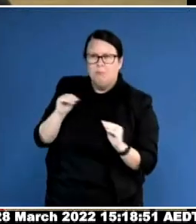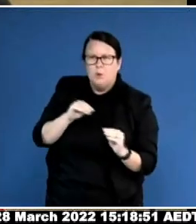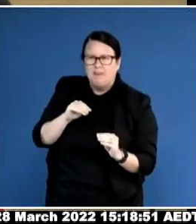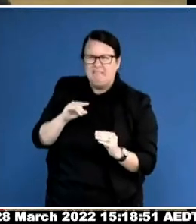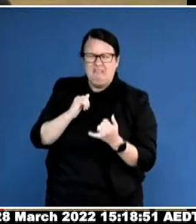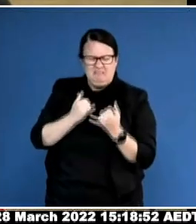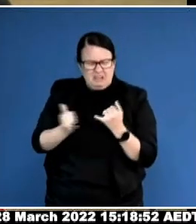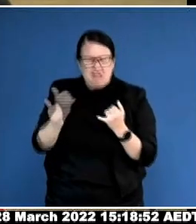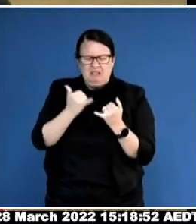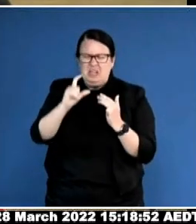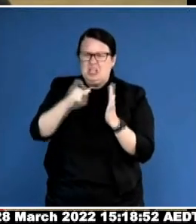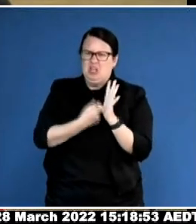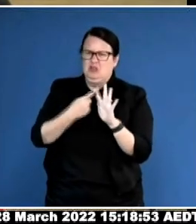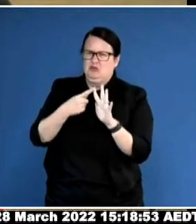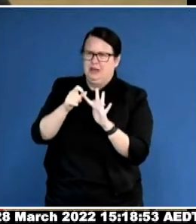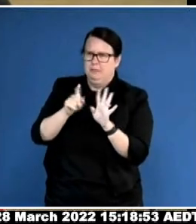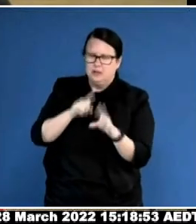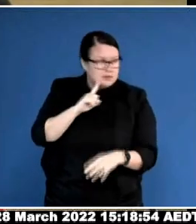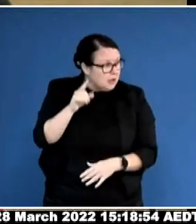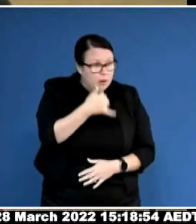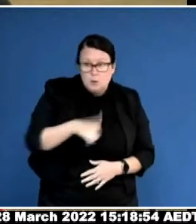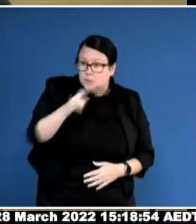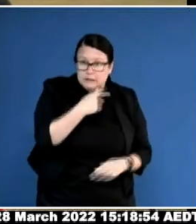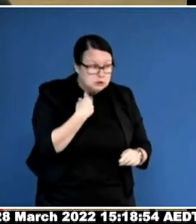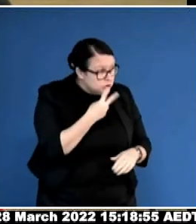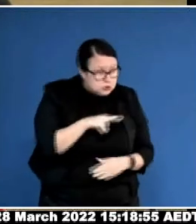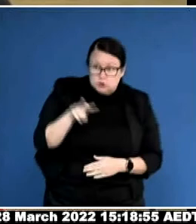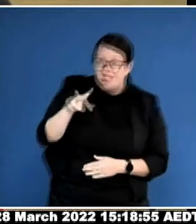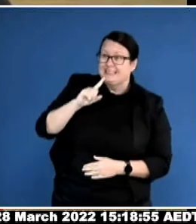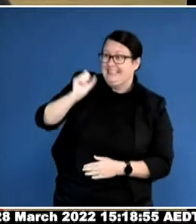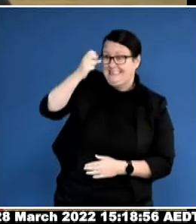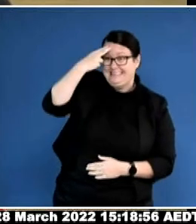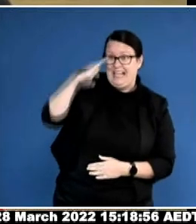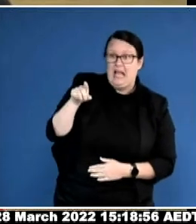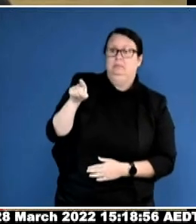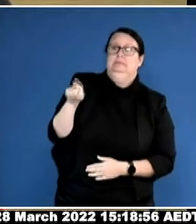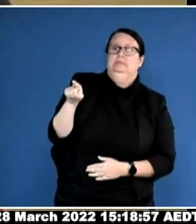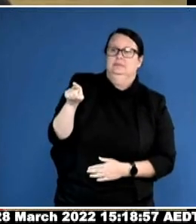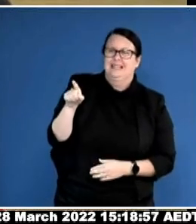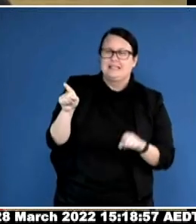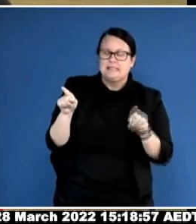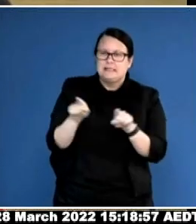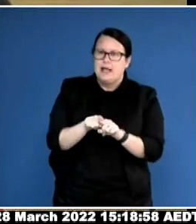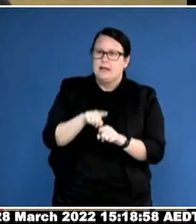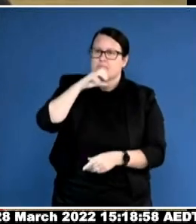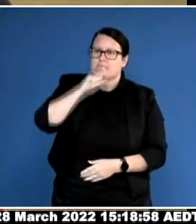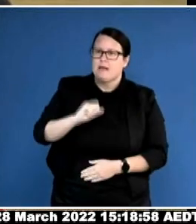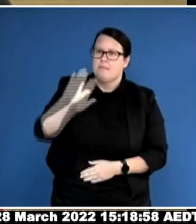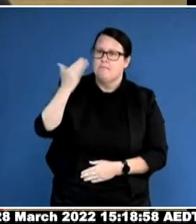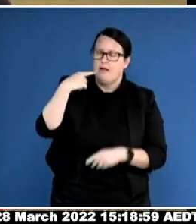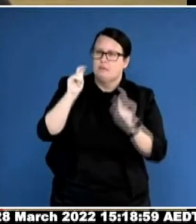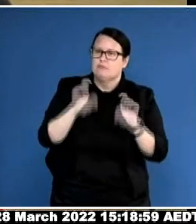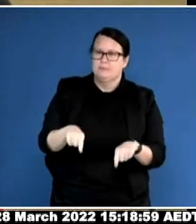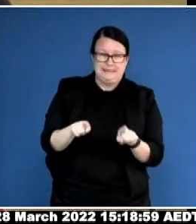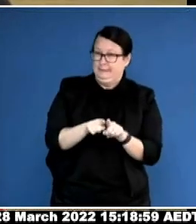He's creepy. I asked her who it was and she said his name. It was the same man who had raped